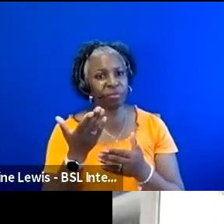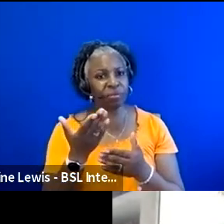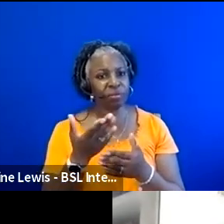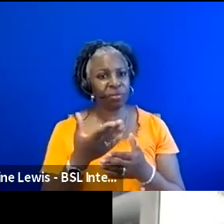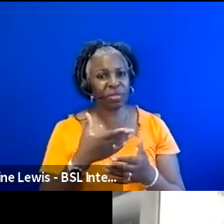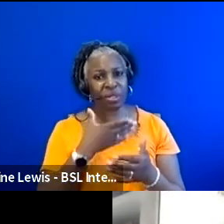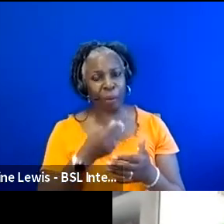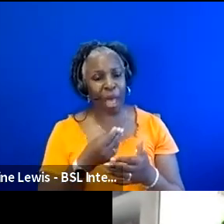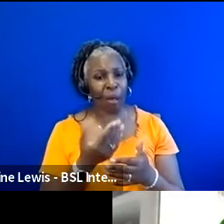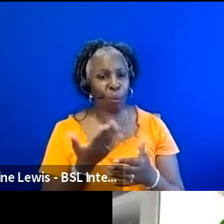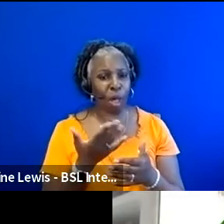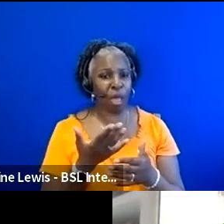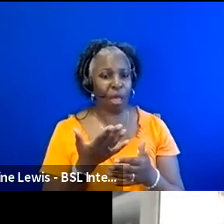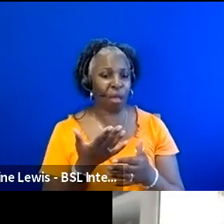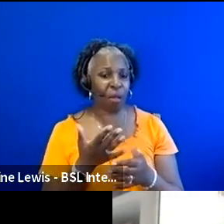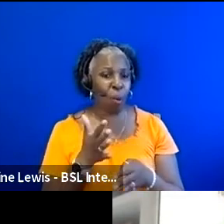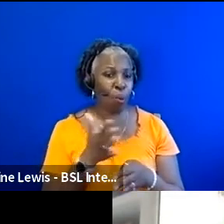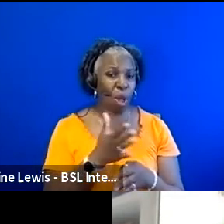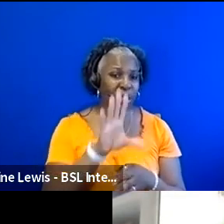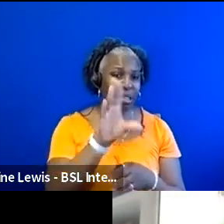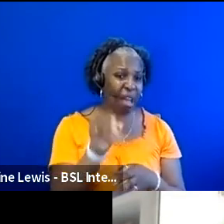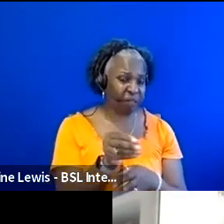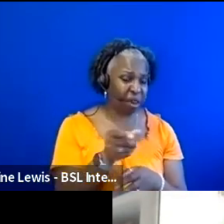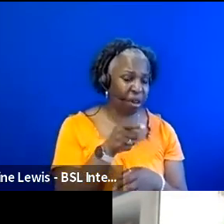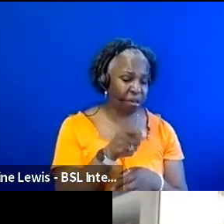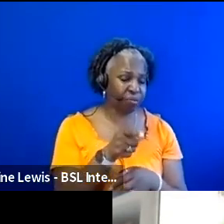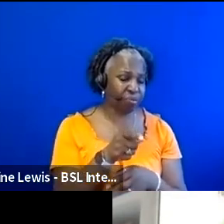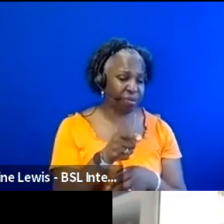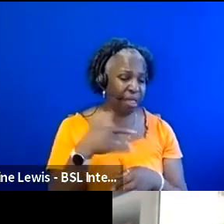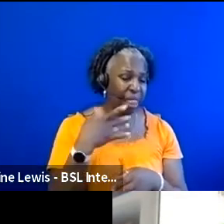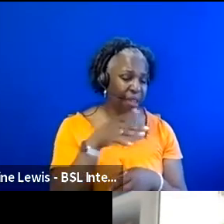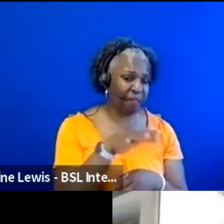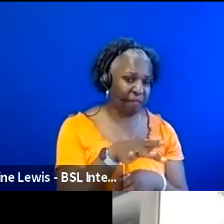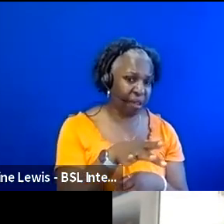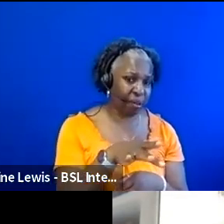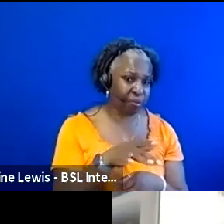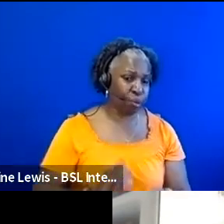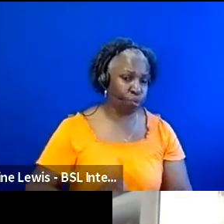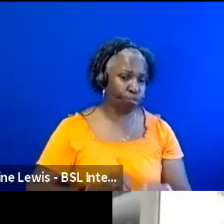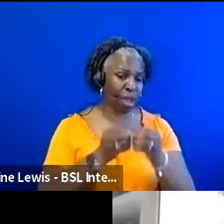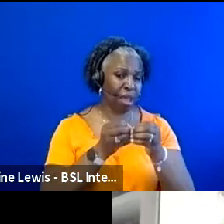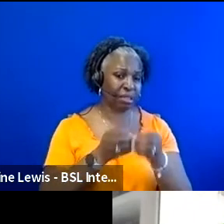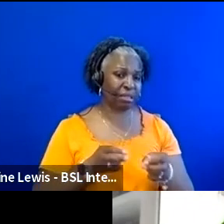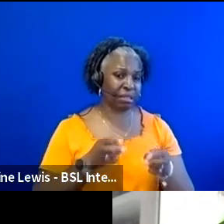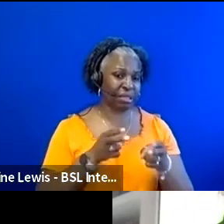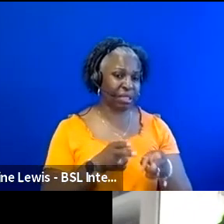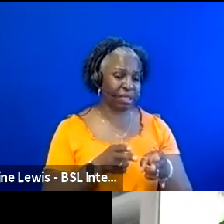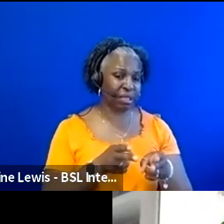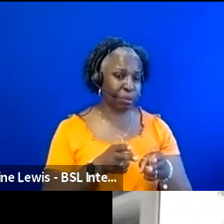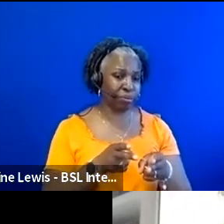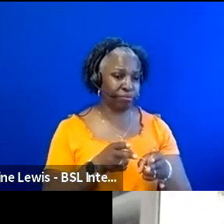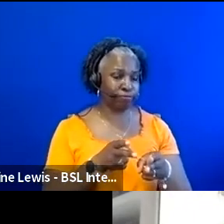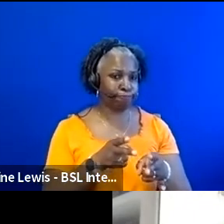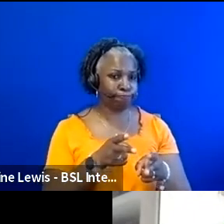Western Africa, who lives in Northern Morocco. And he created a system to identify and find